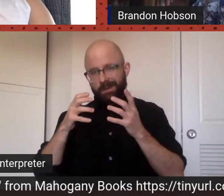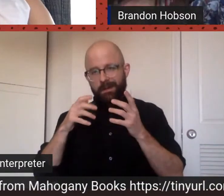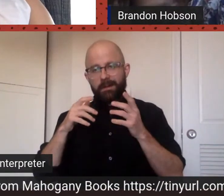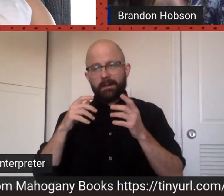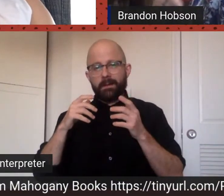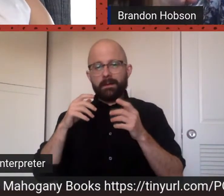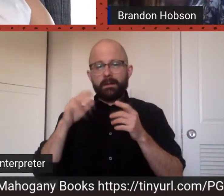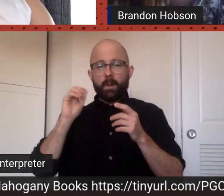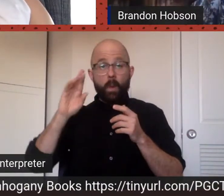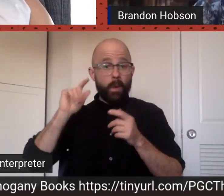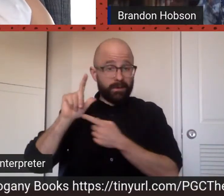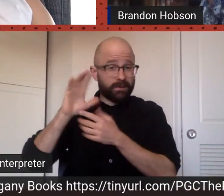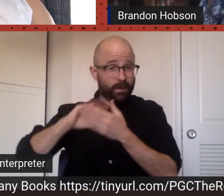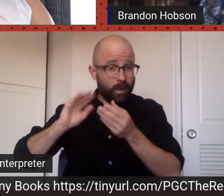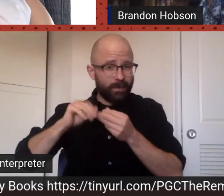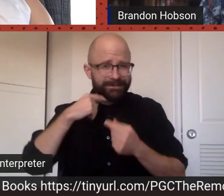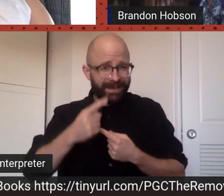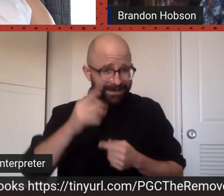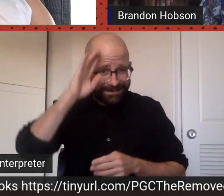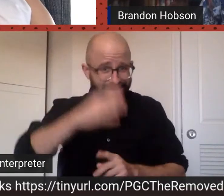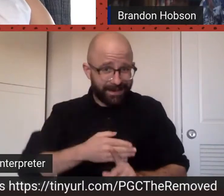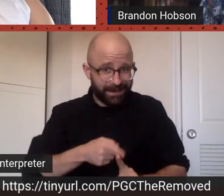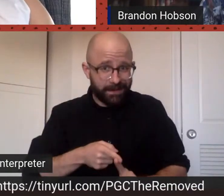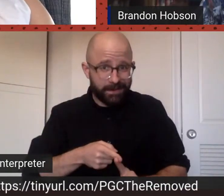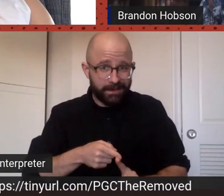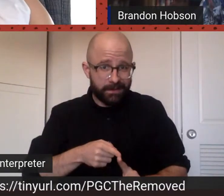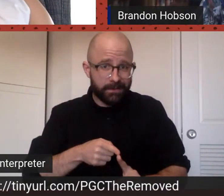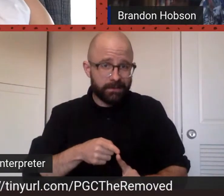tell them to his son. They're told in